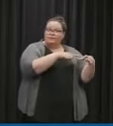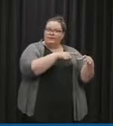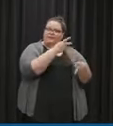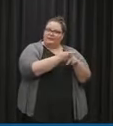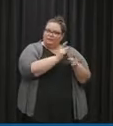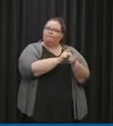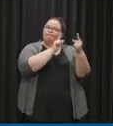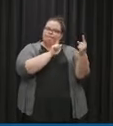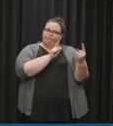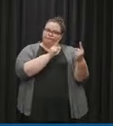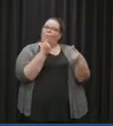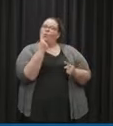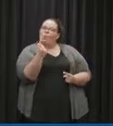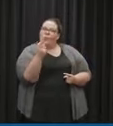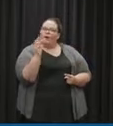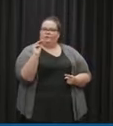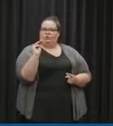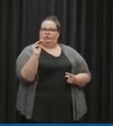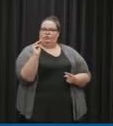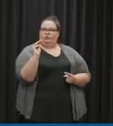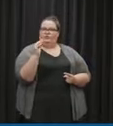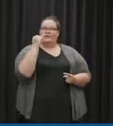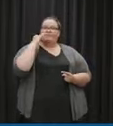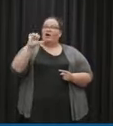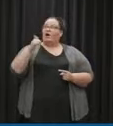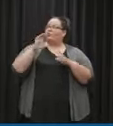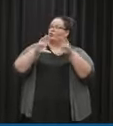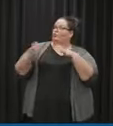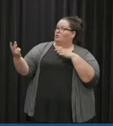physically distance 1 meter between different groups.